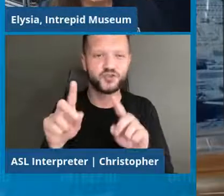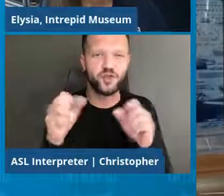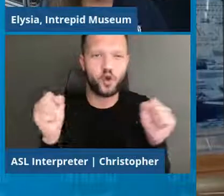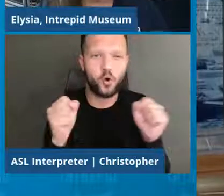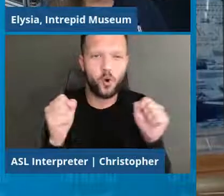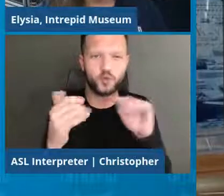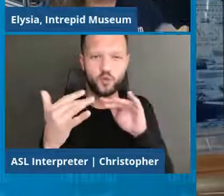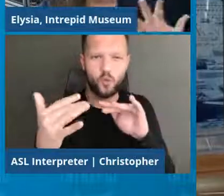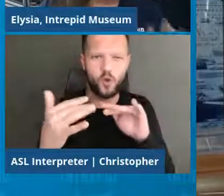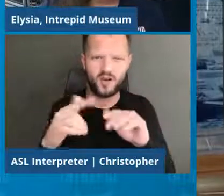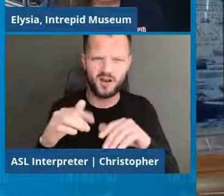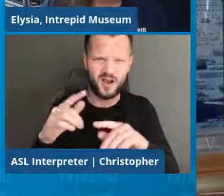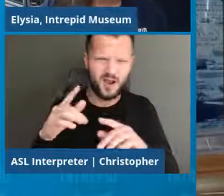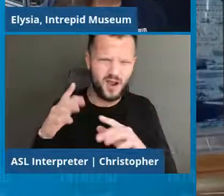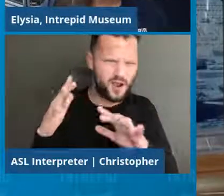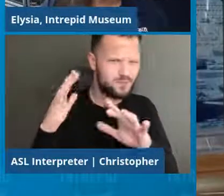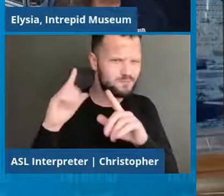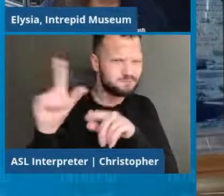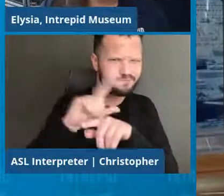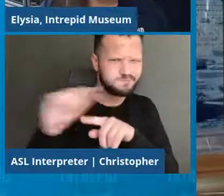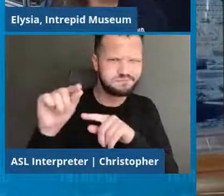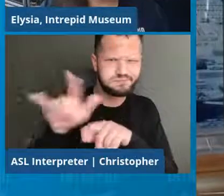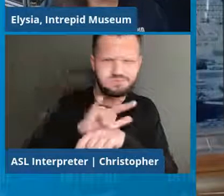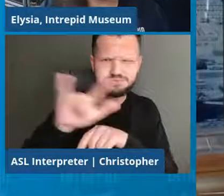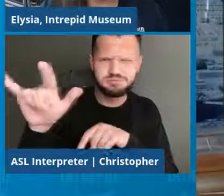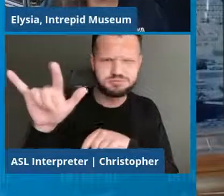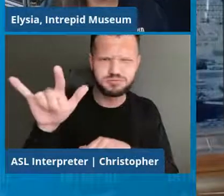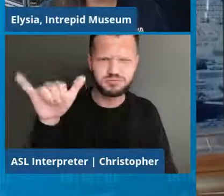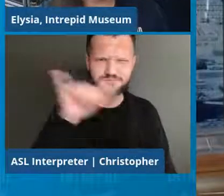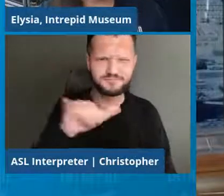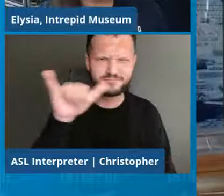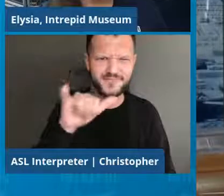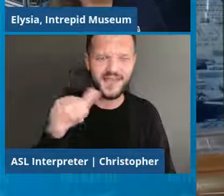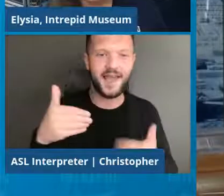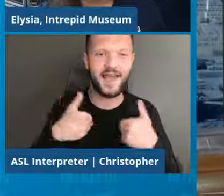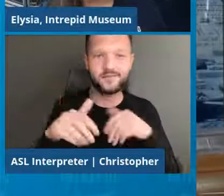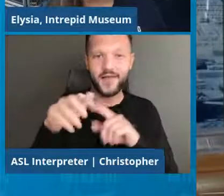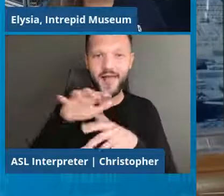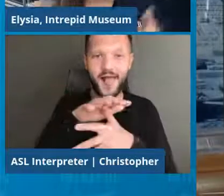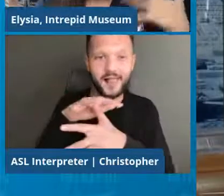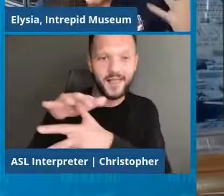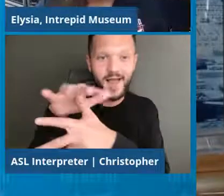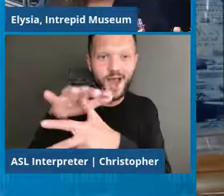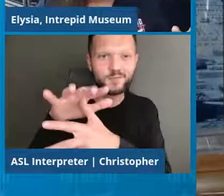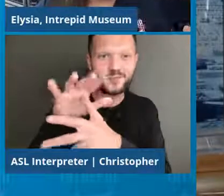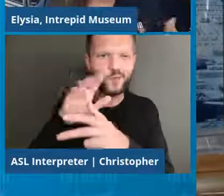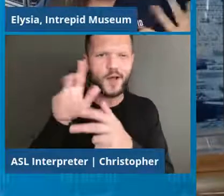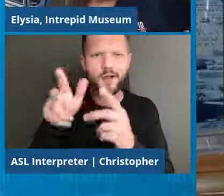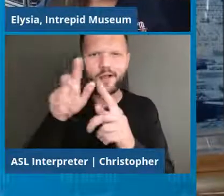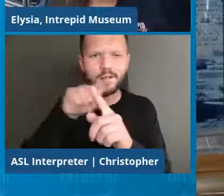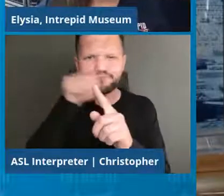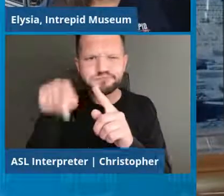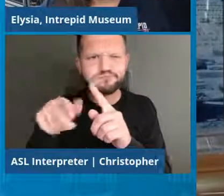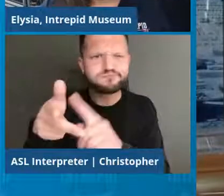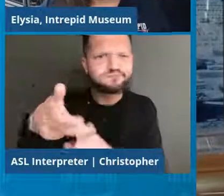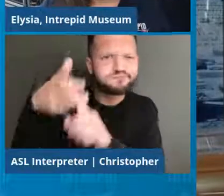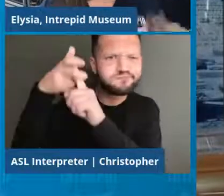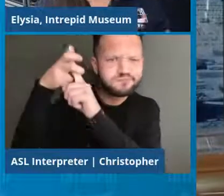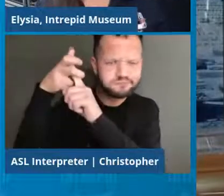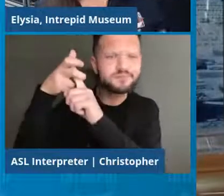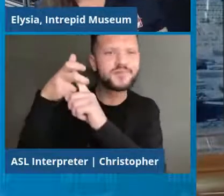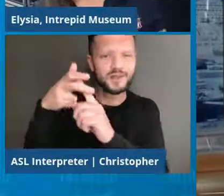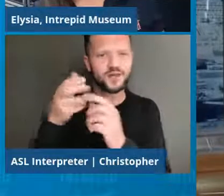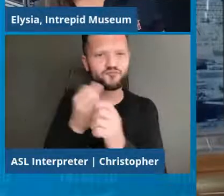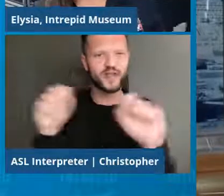faster. We also had helicopters, which were used to rescue people from the ocean as well. So, okay, clearly, yes, we are also